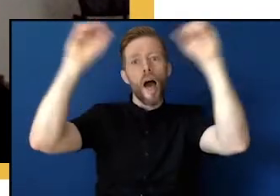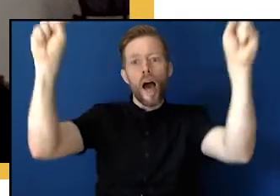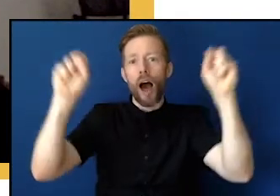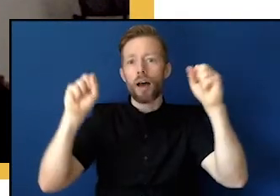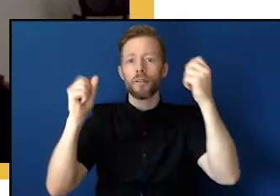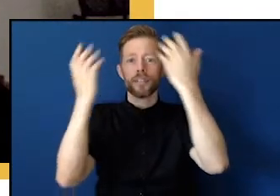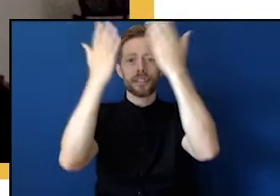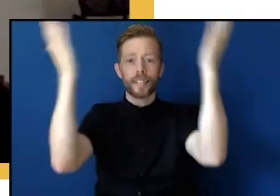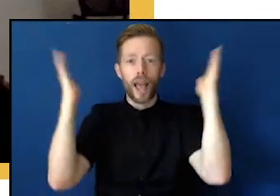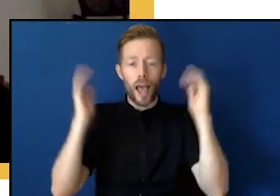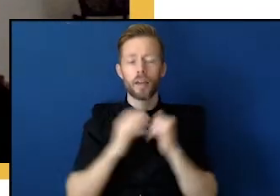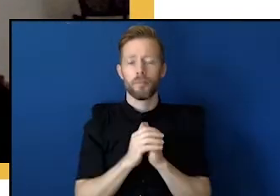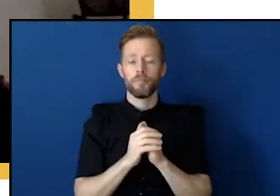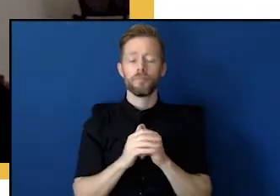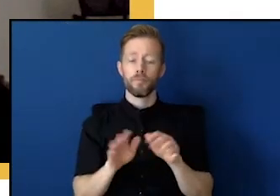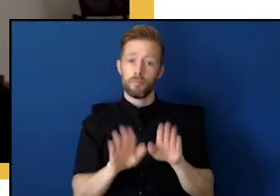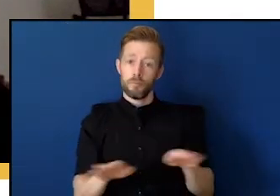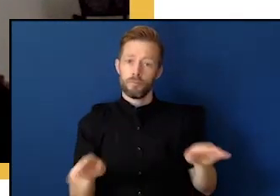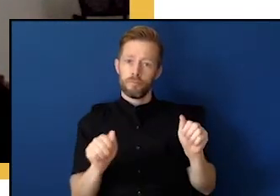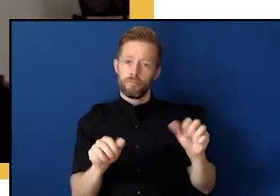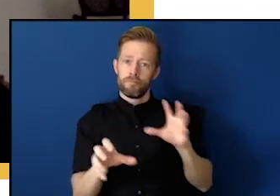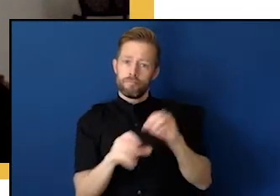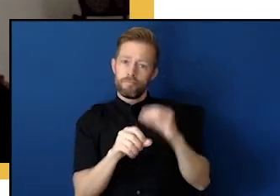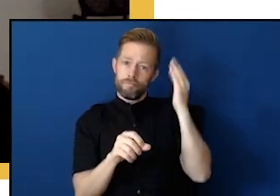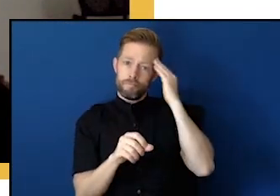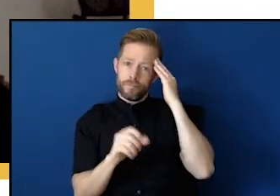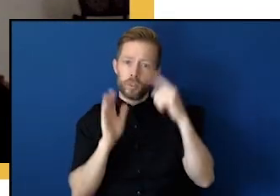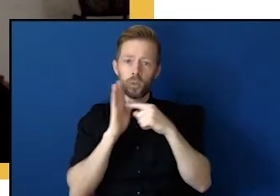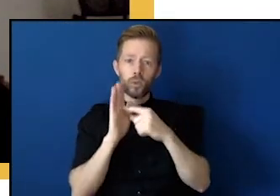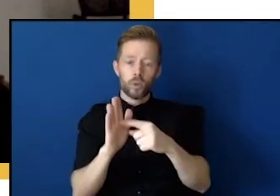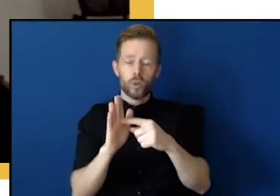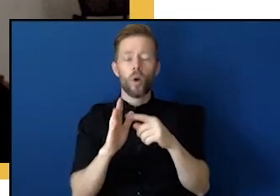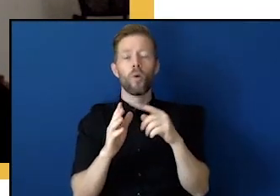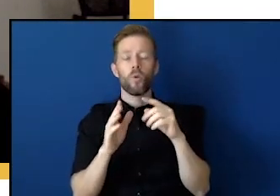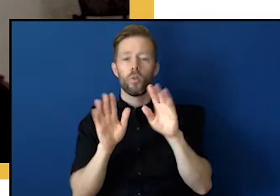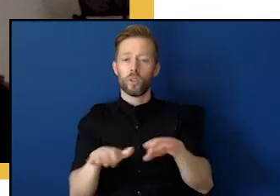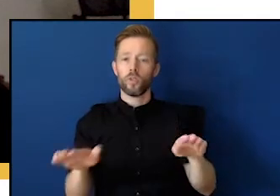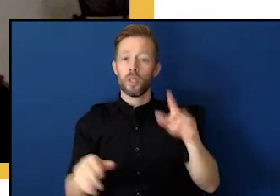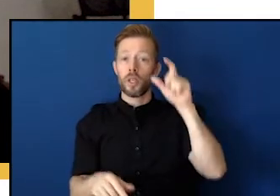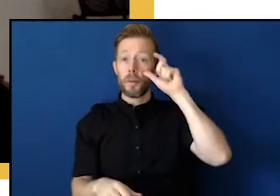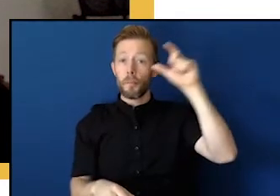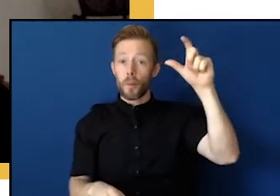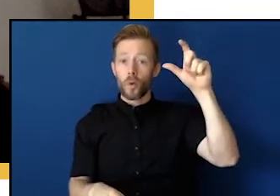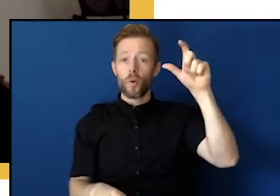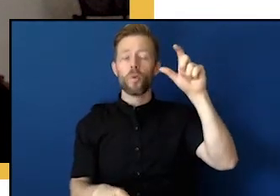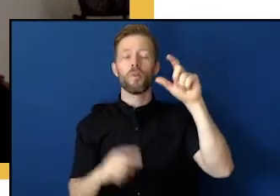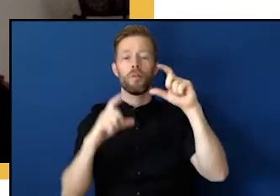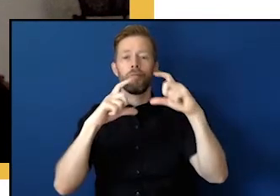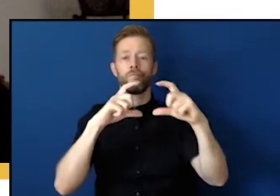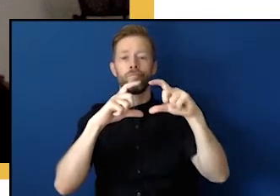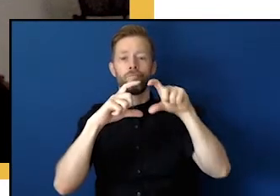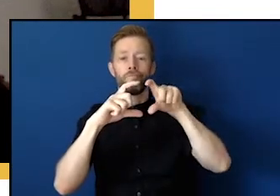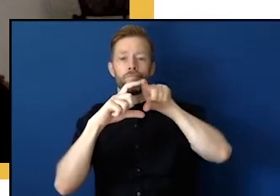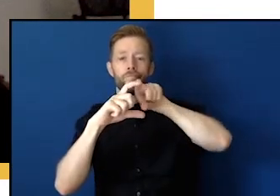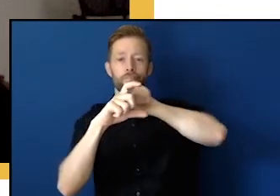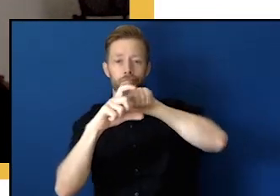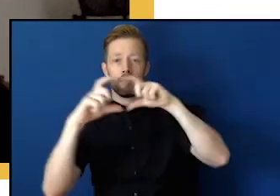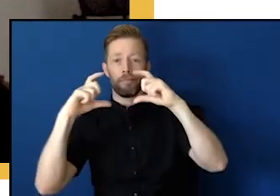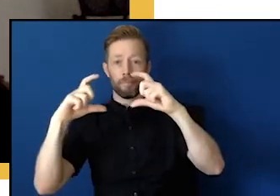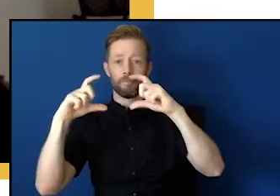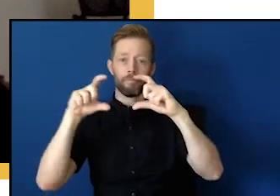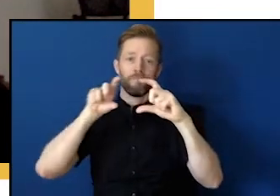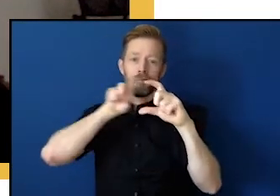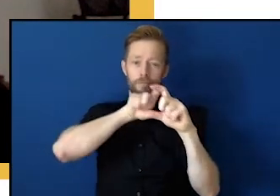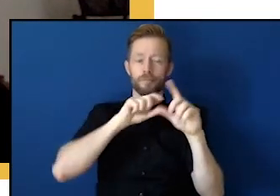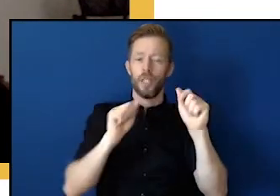sky. Parents can incorporate technology to show their child the different phases of the moon. Make sure you talk to your